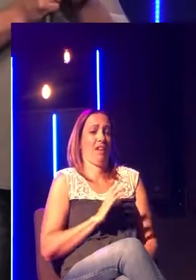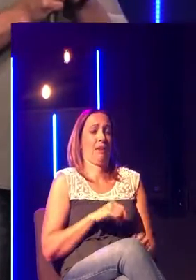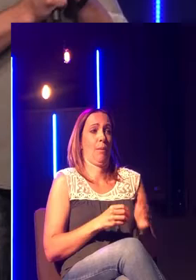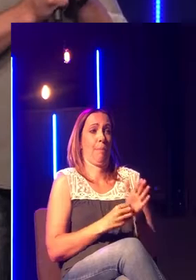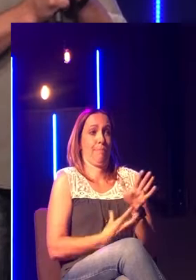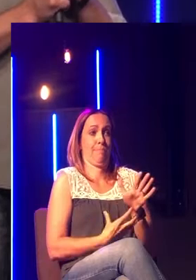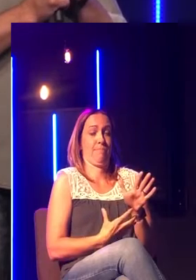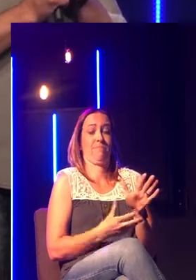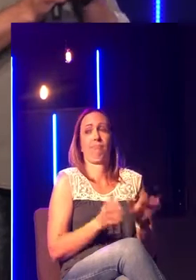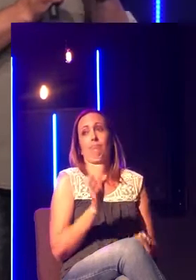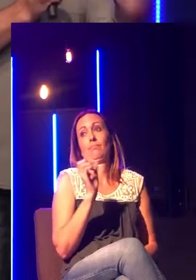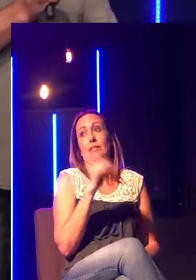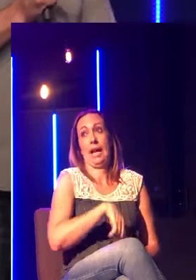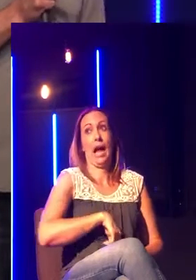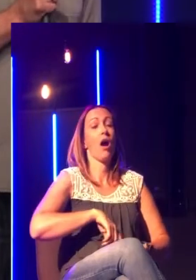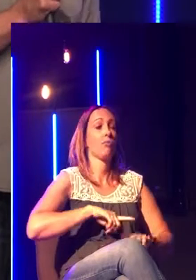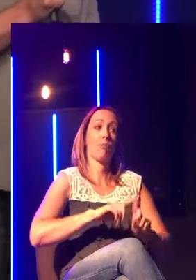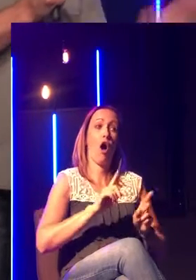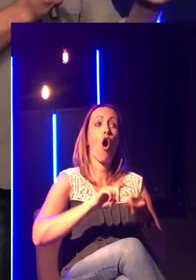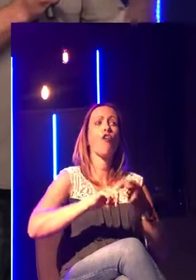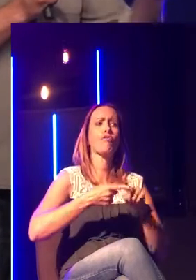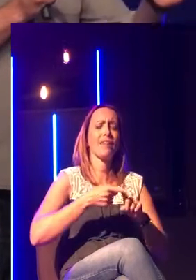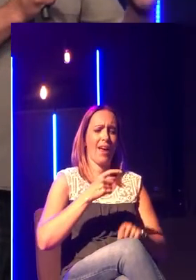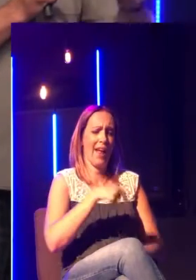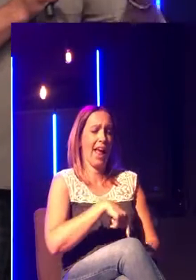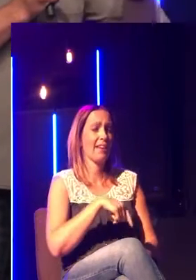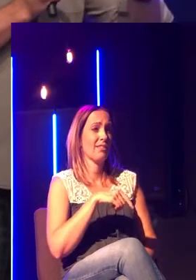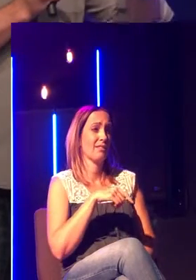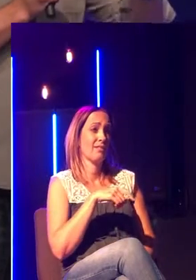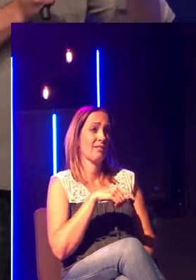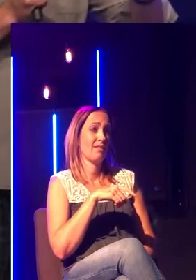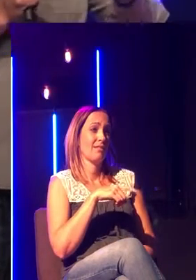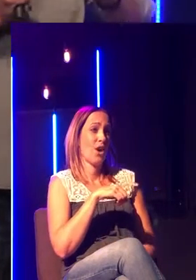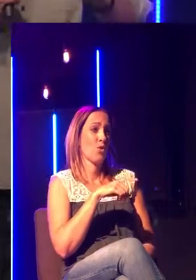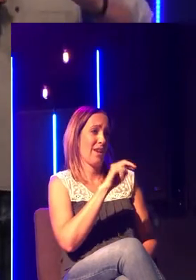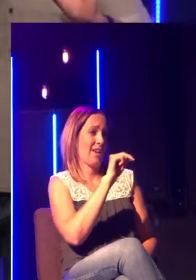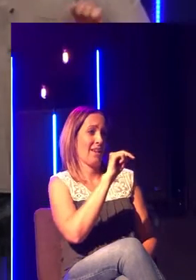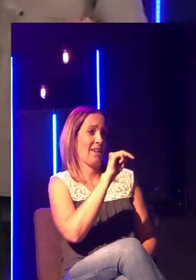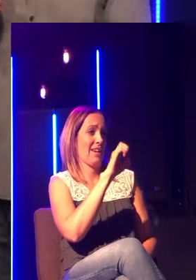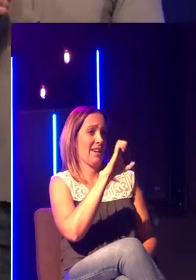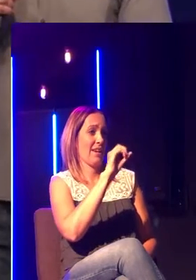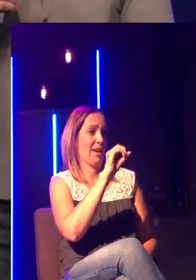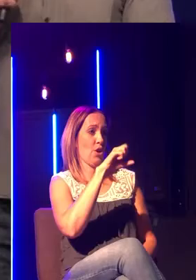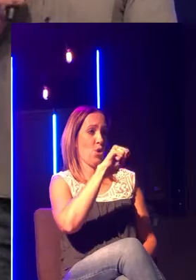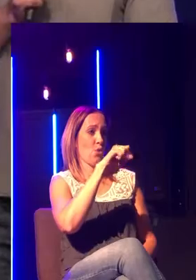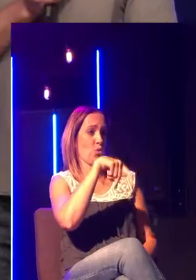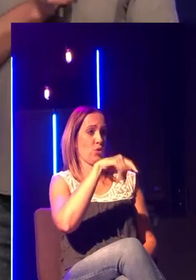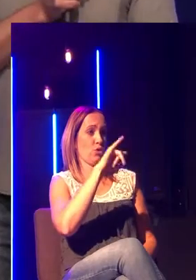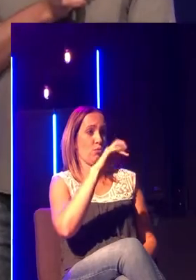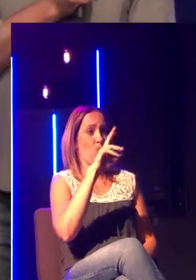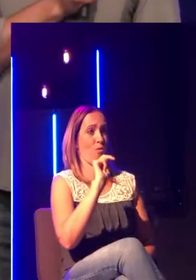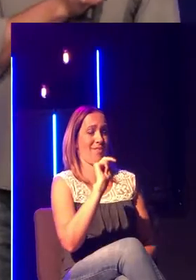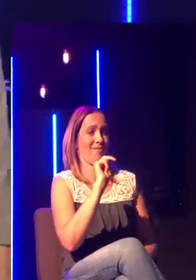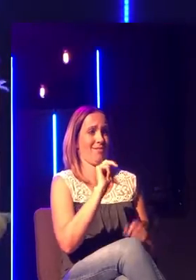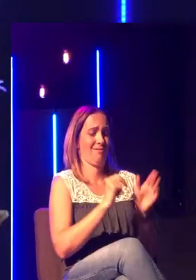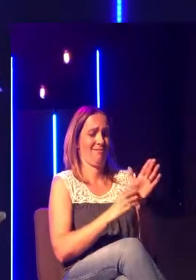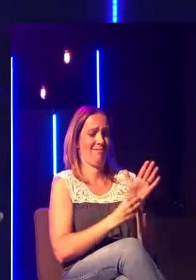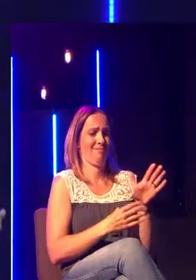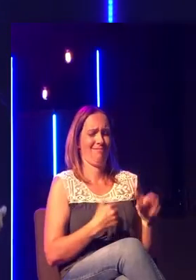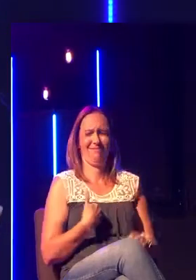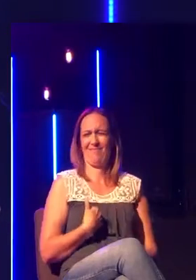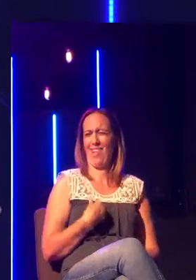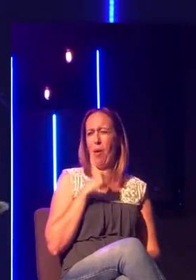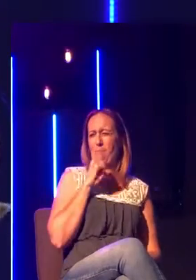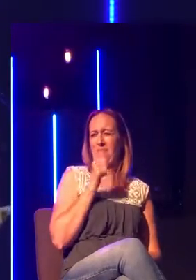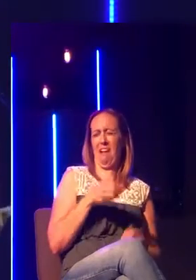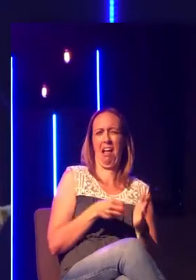Yeah. A friend of mine said, hey, you need to put Neosporin on that blister. I am not putting Neosporin